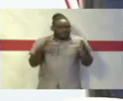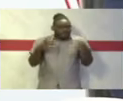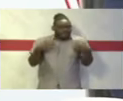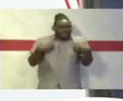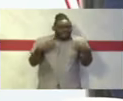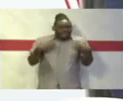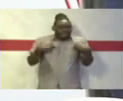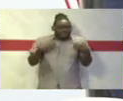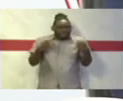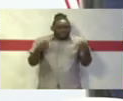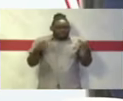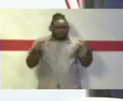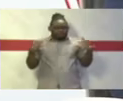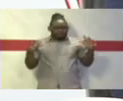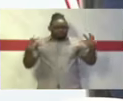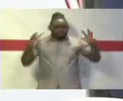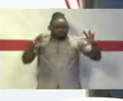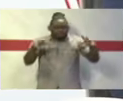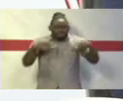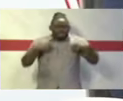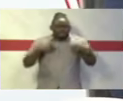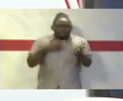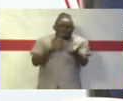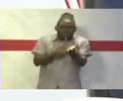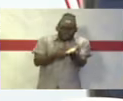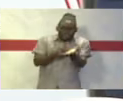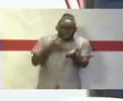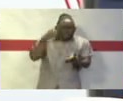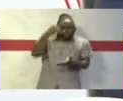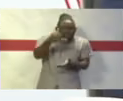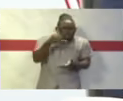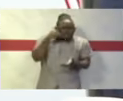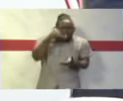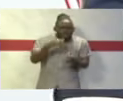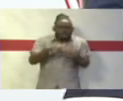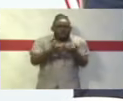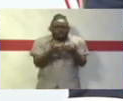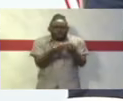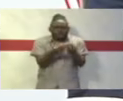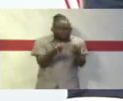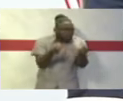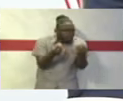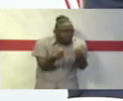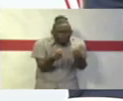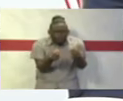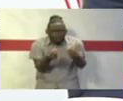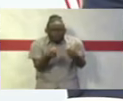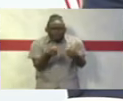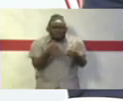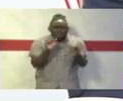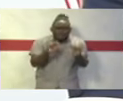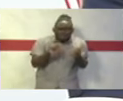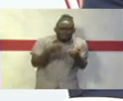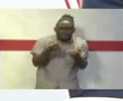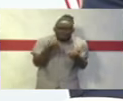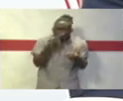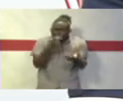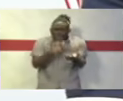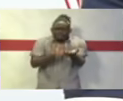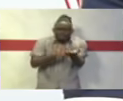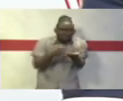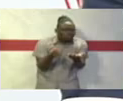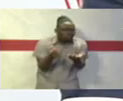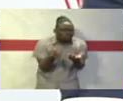system. The prescription drugs are issued to a health